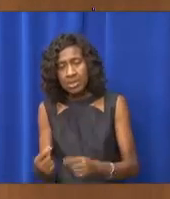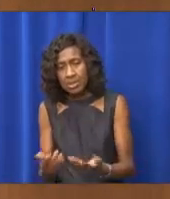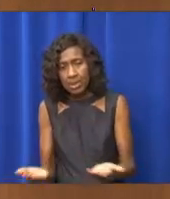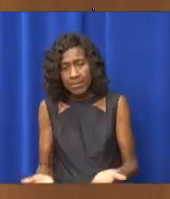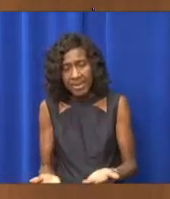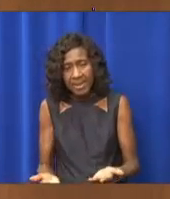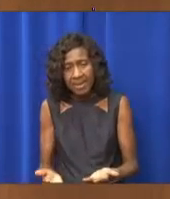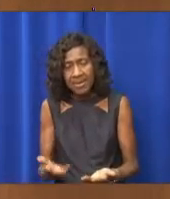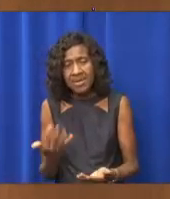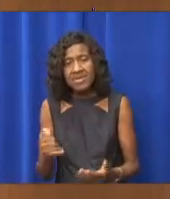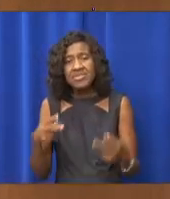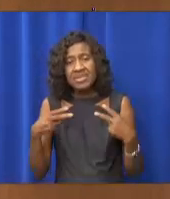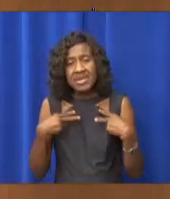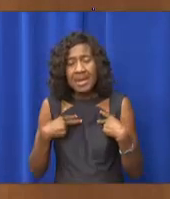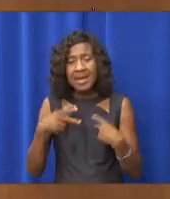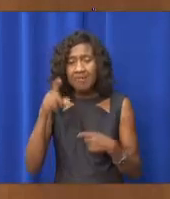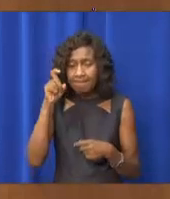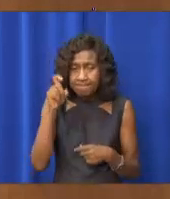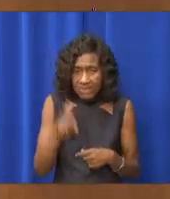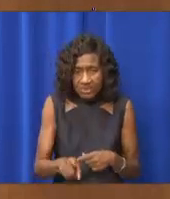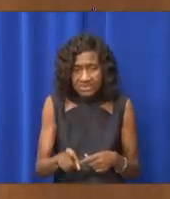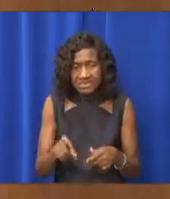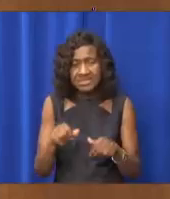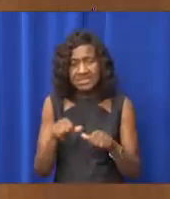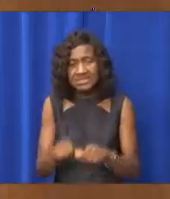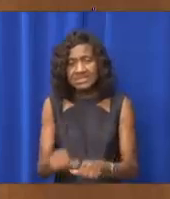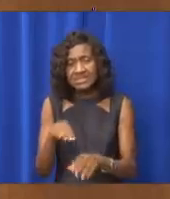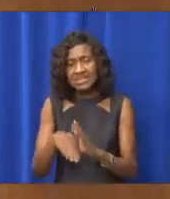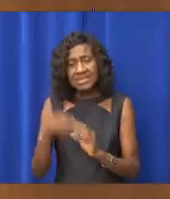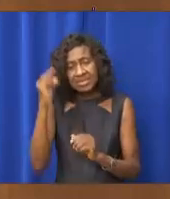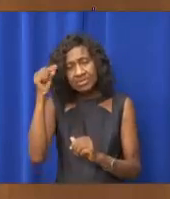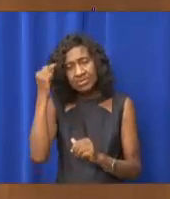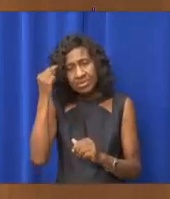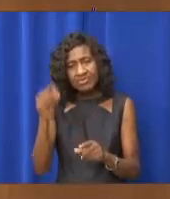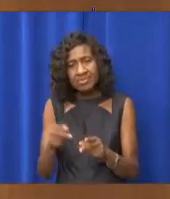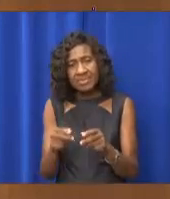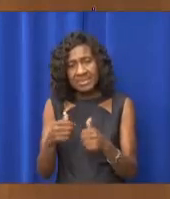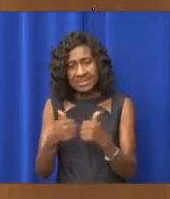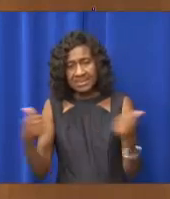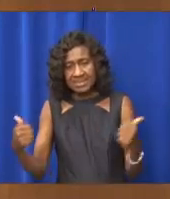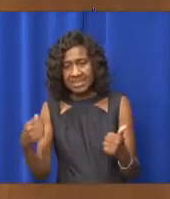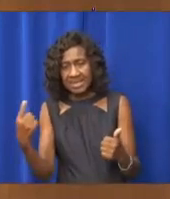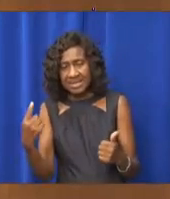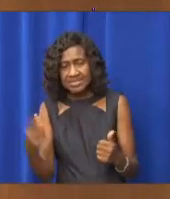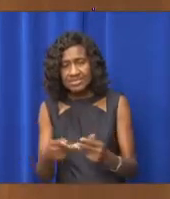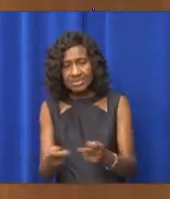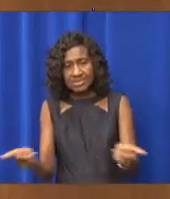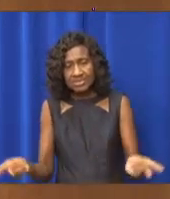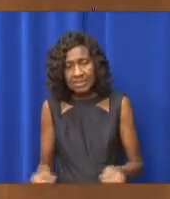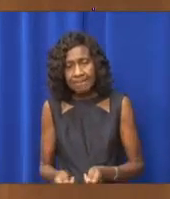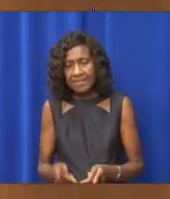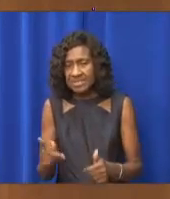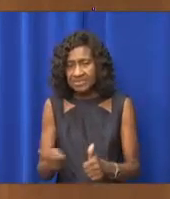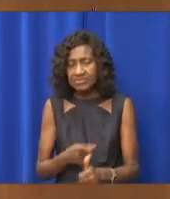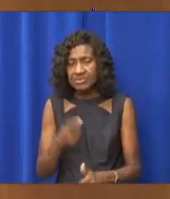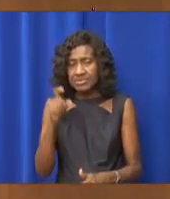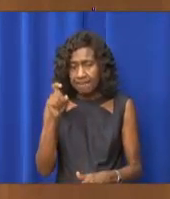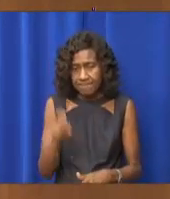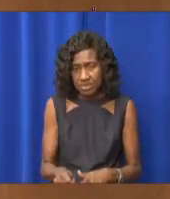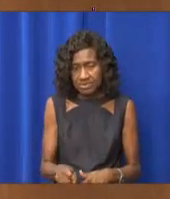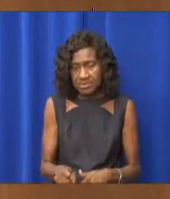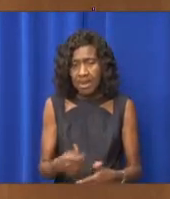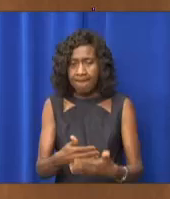until they leave it, and part of that leaving process may be to move on to the sister islands.